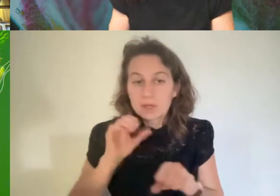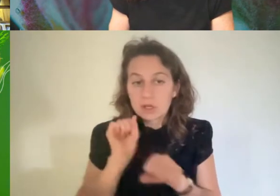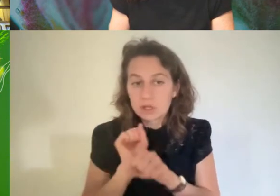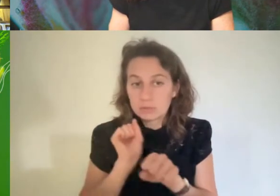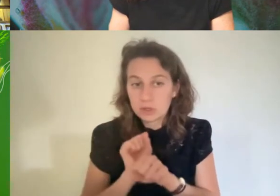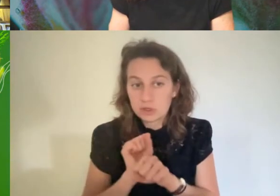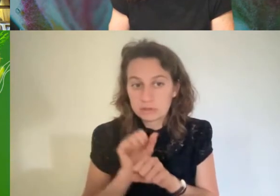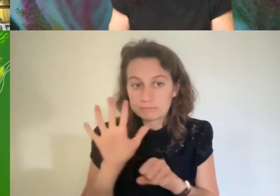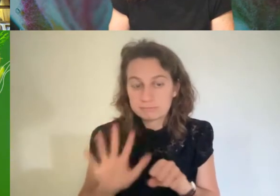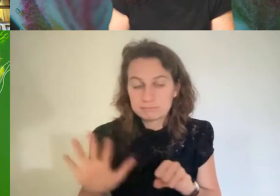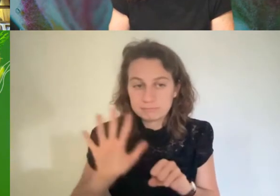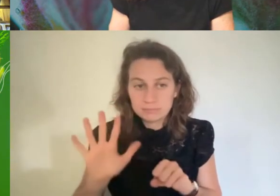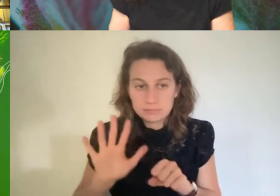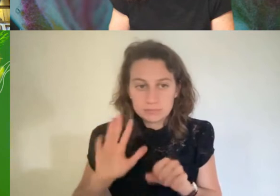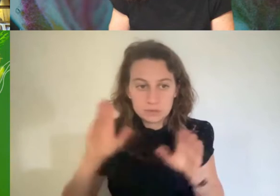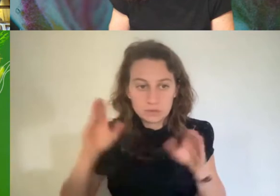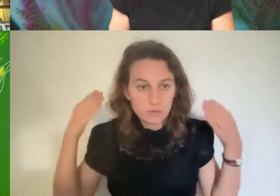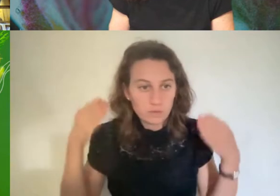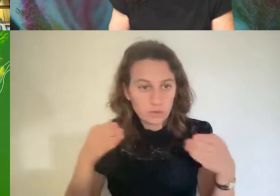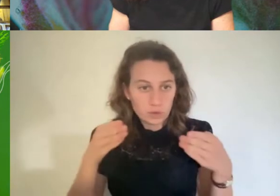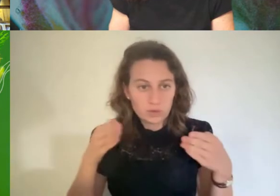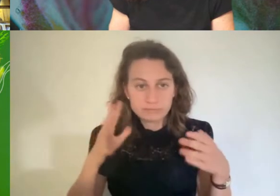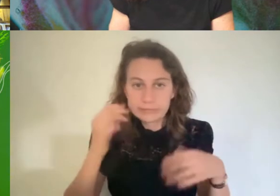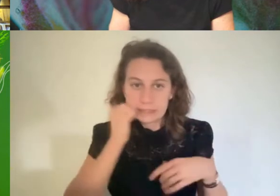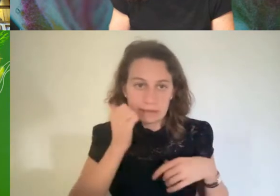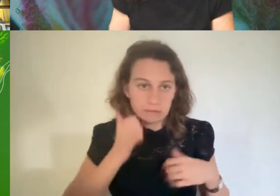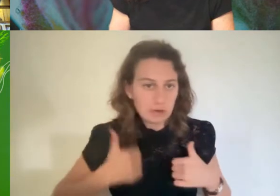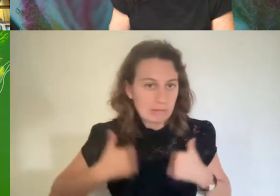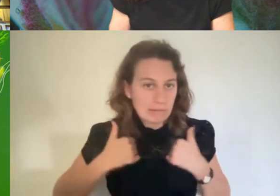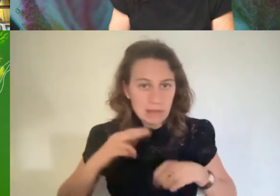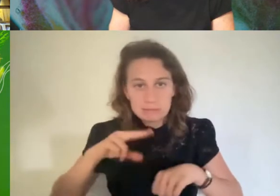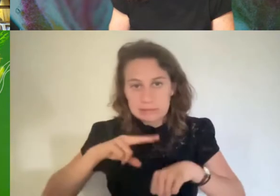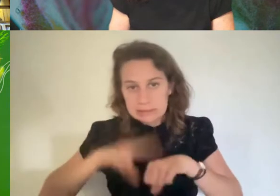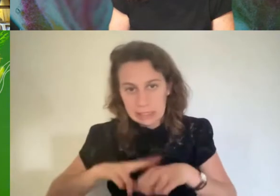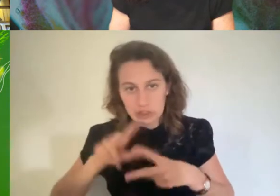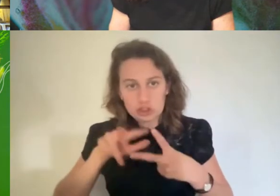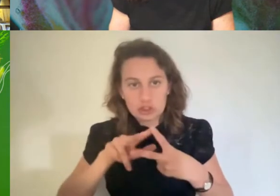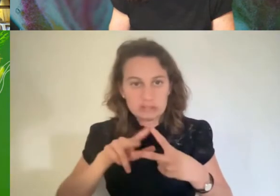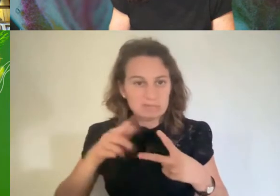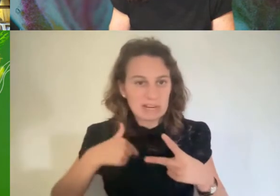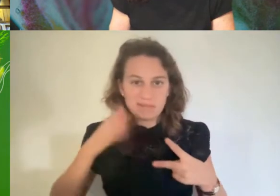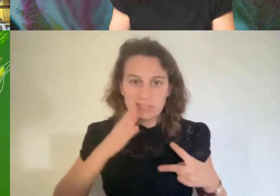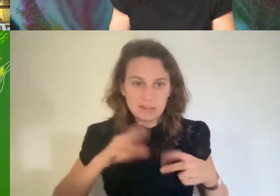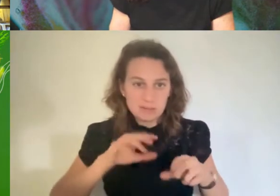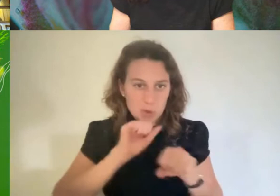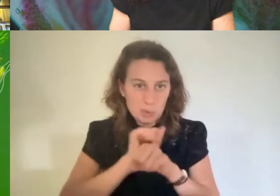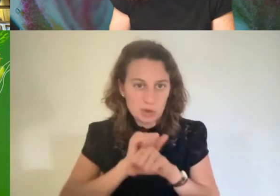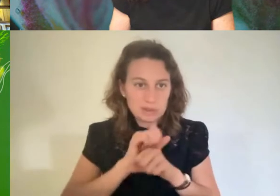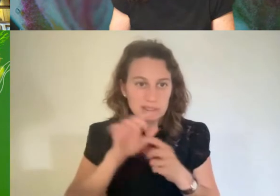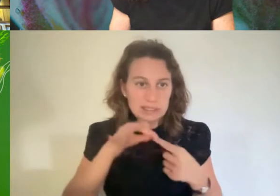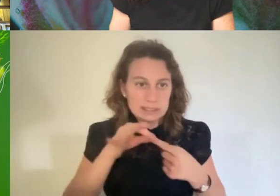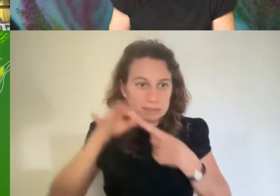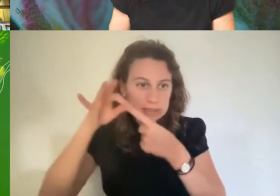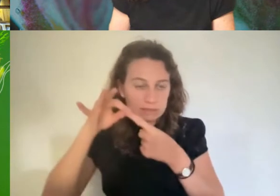the most part focus on everyday life and nature, I have never really worked specifically with